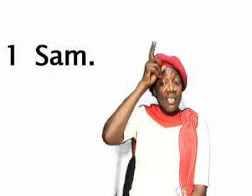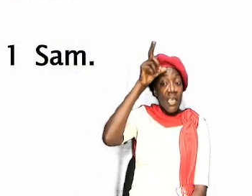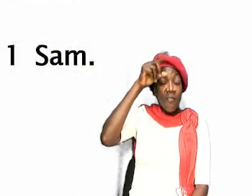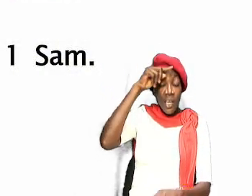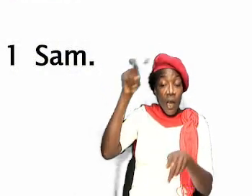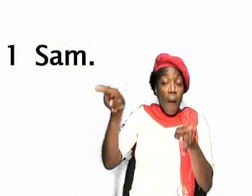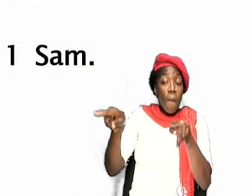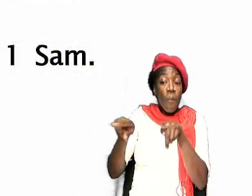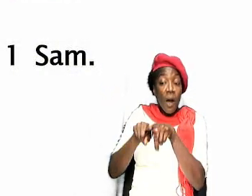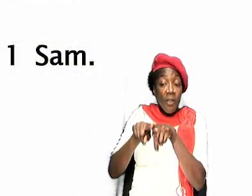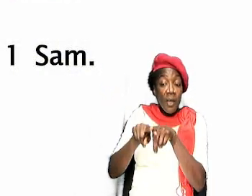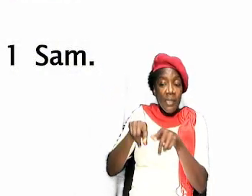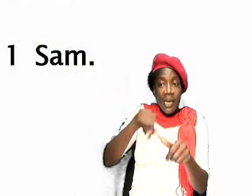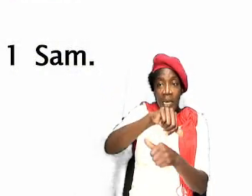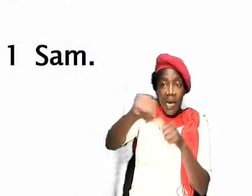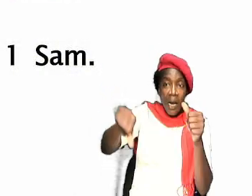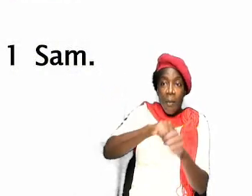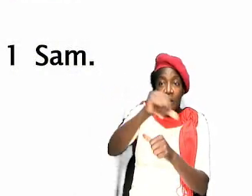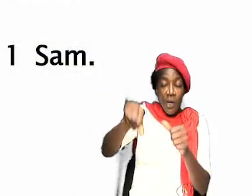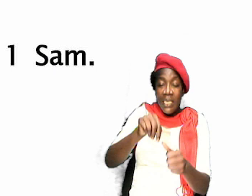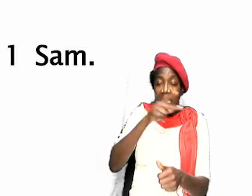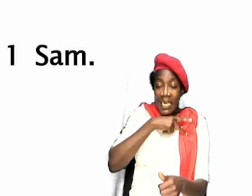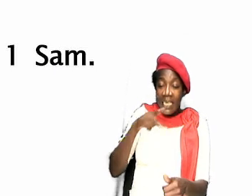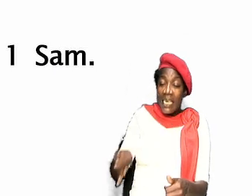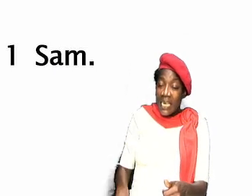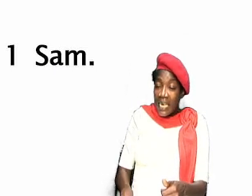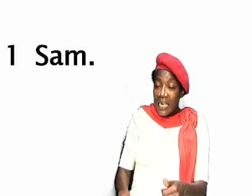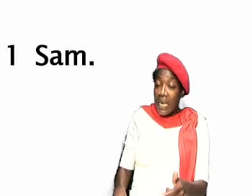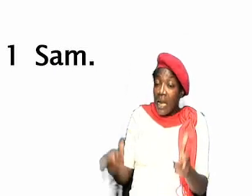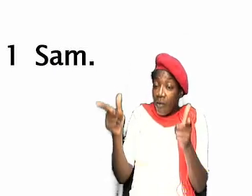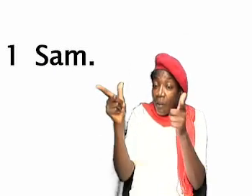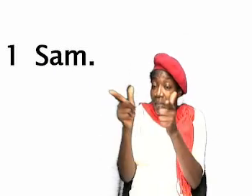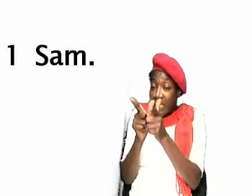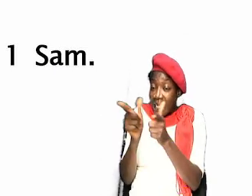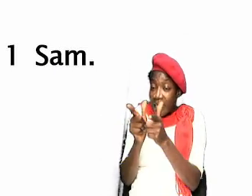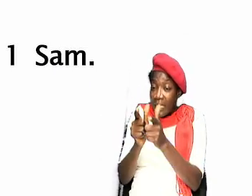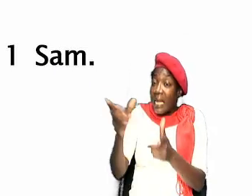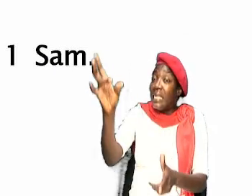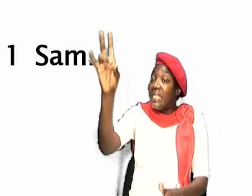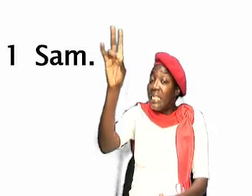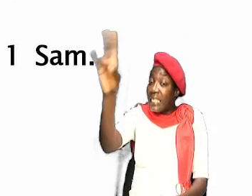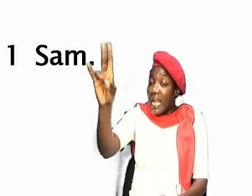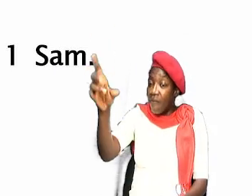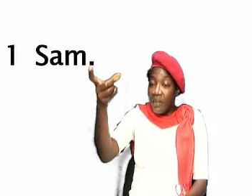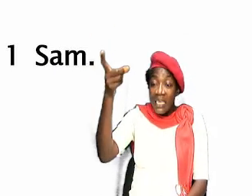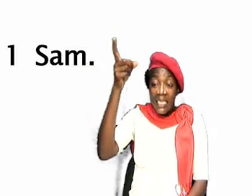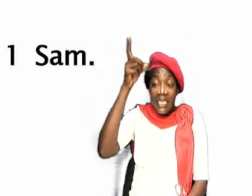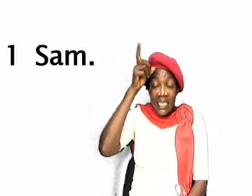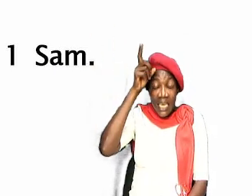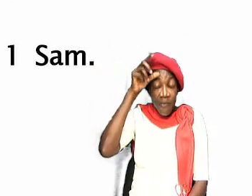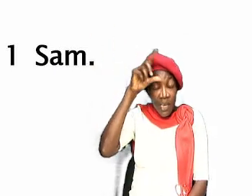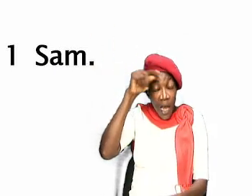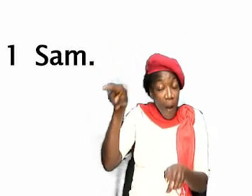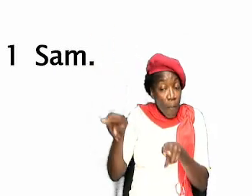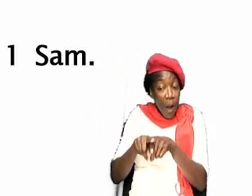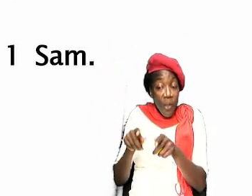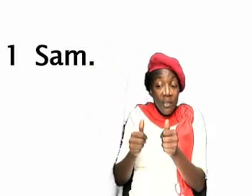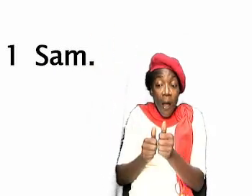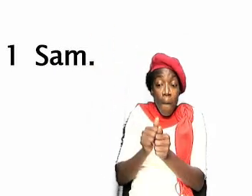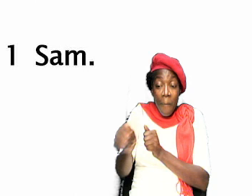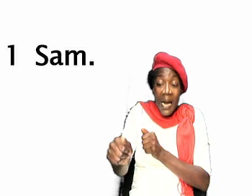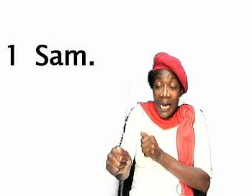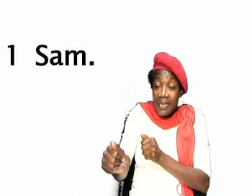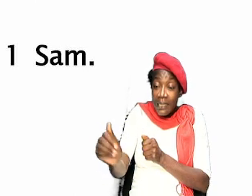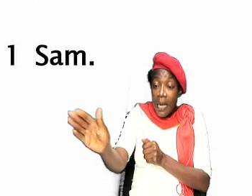king from a young age. And 7 of David's brothers were made to pass before